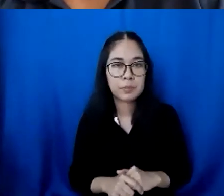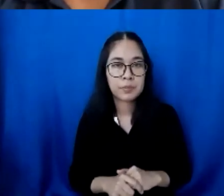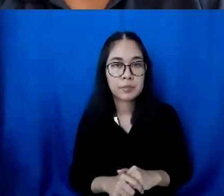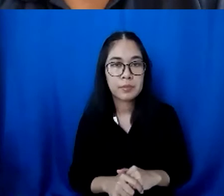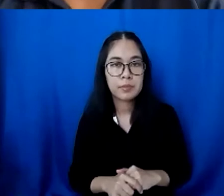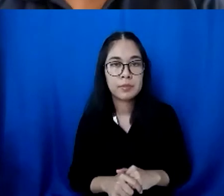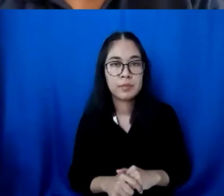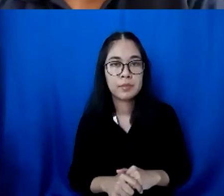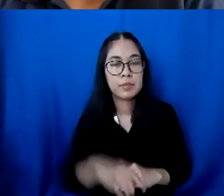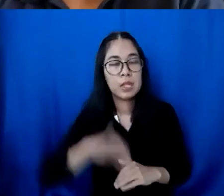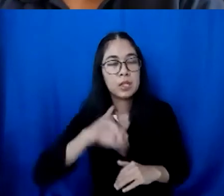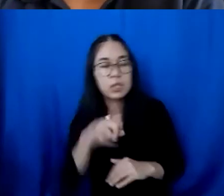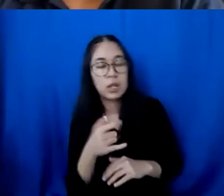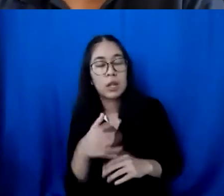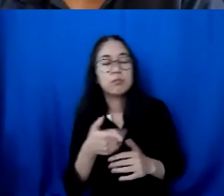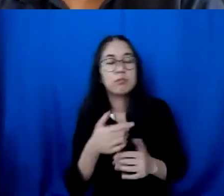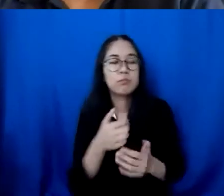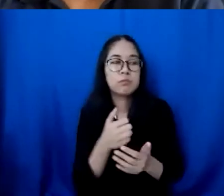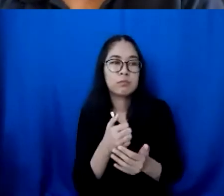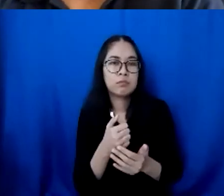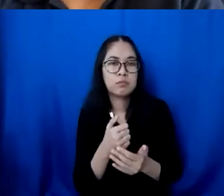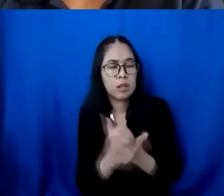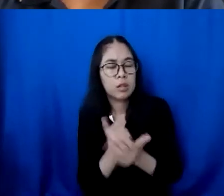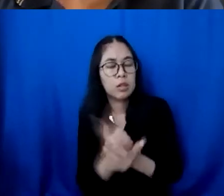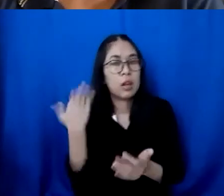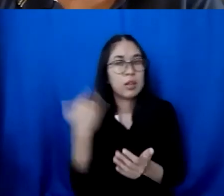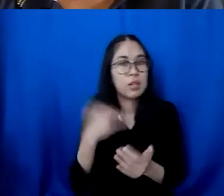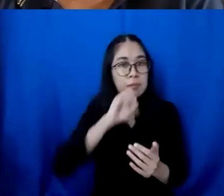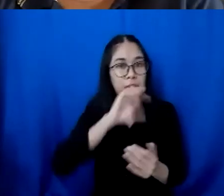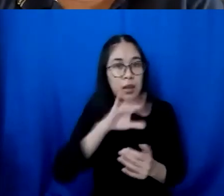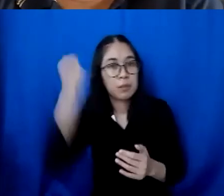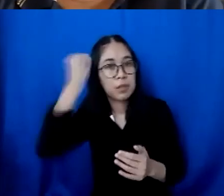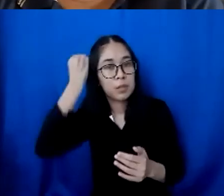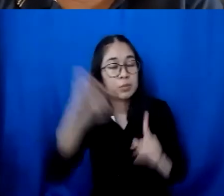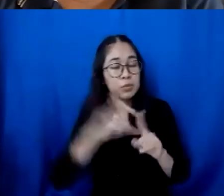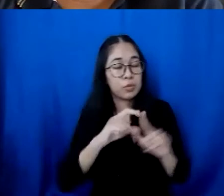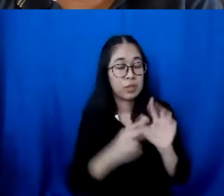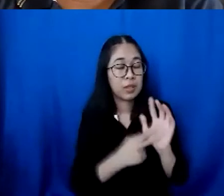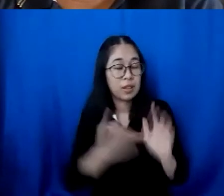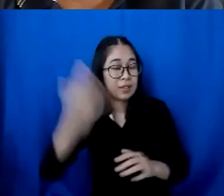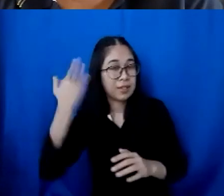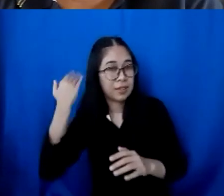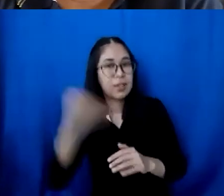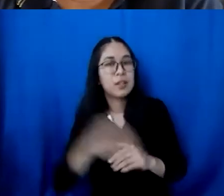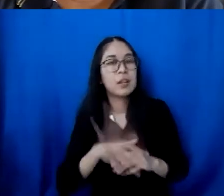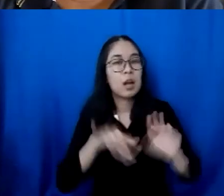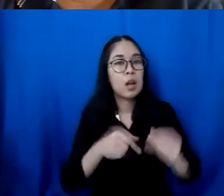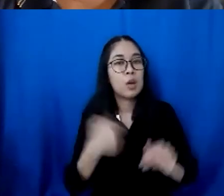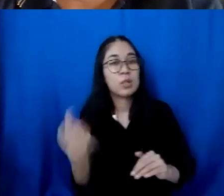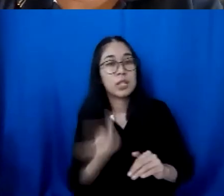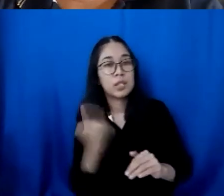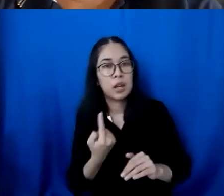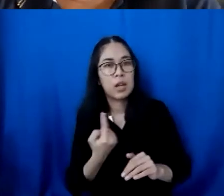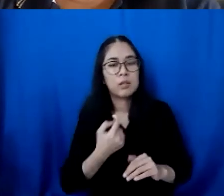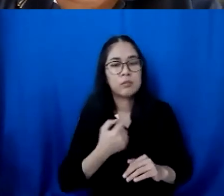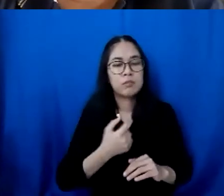and obviously, as Ibu Dani was just saying, that if you can prevent the early